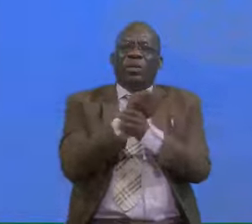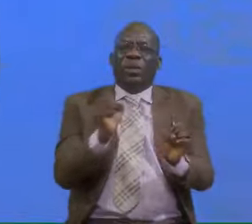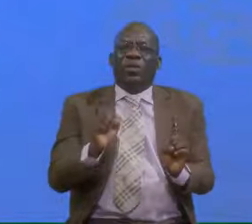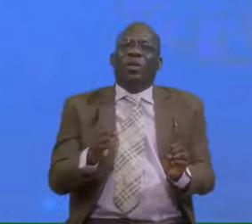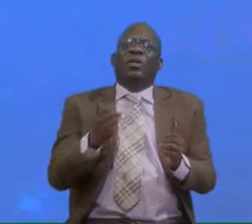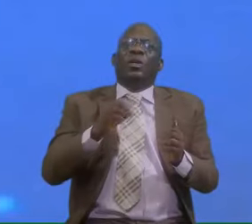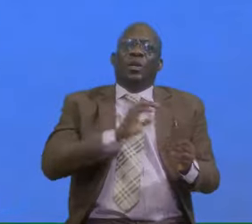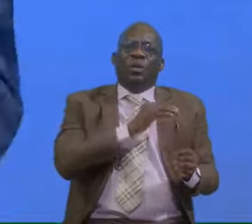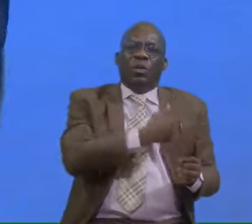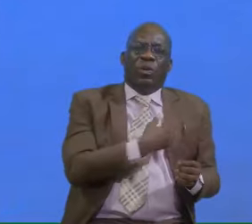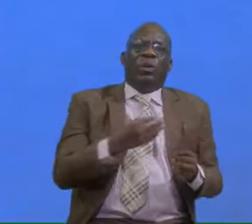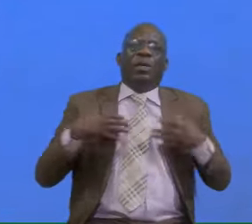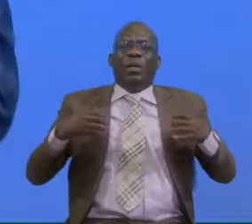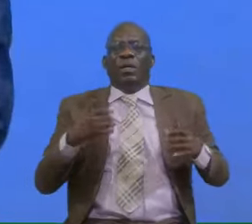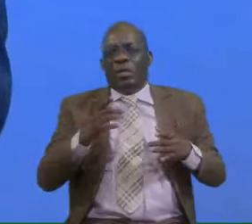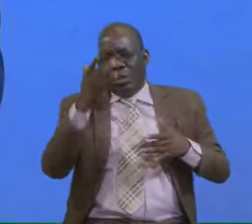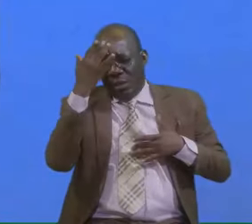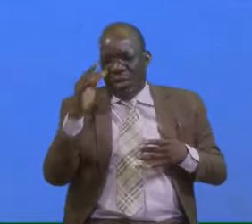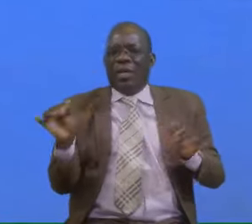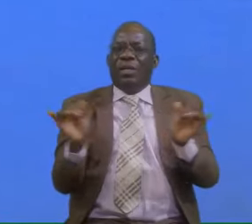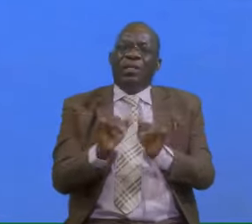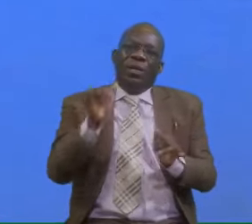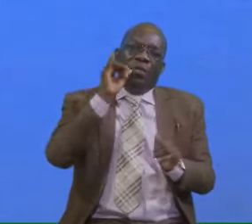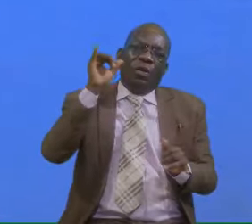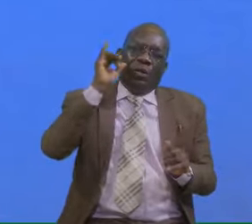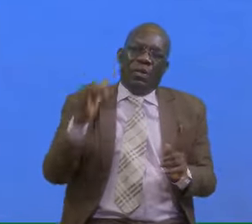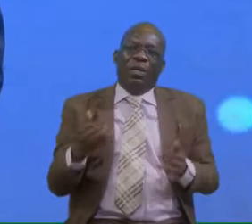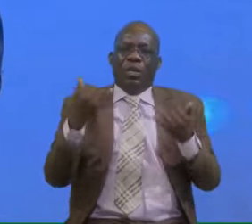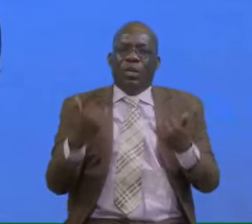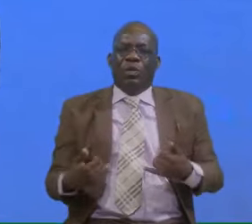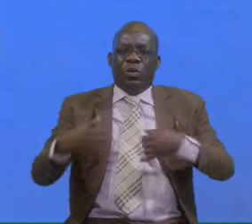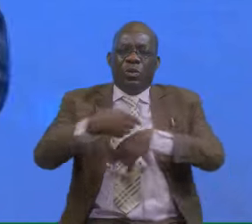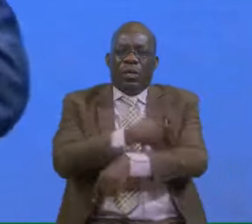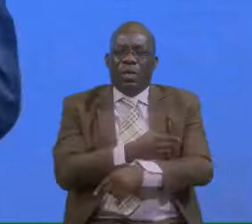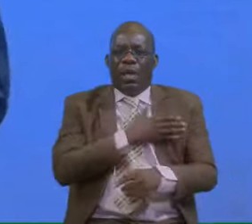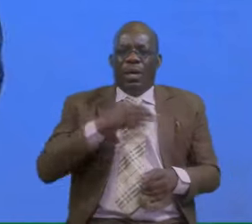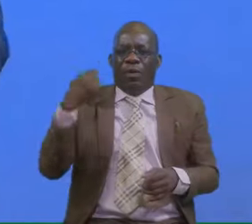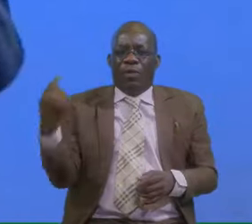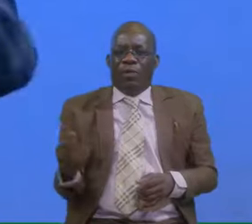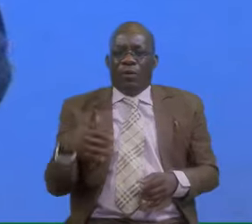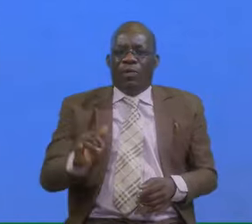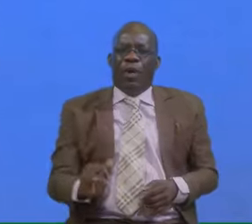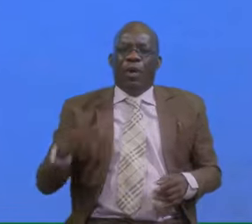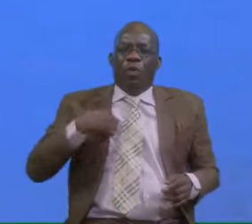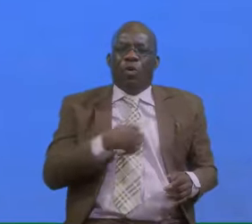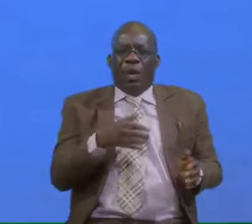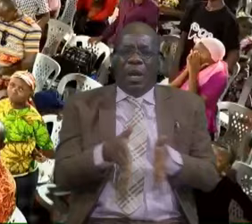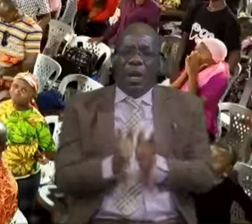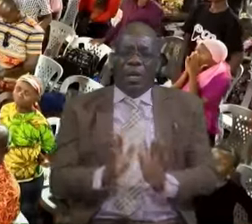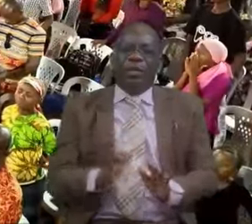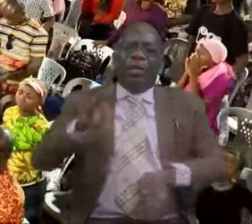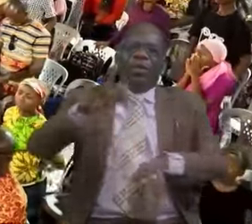delivering the oppressed. You are the same yesterday, today, and forever. And we are asking tonight, touch every